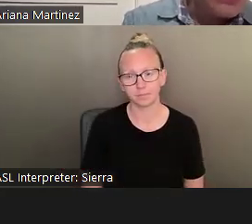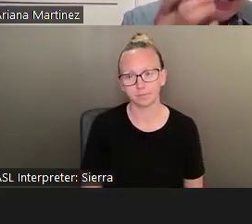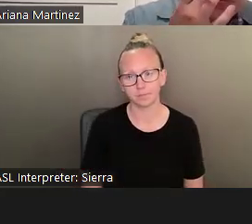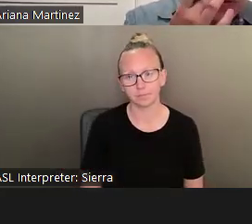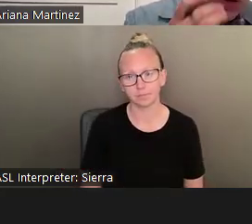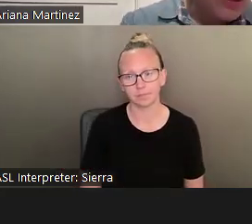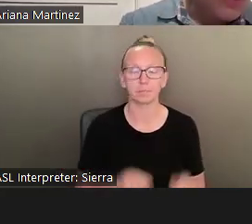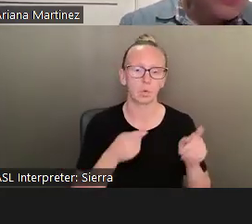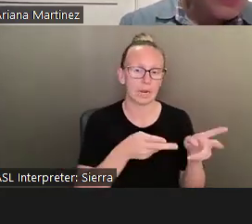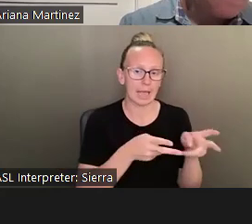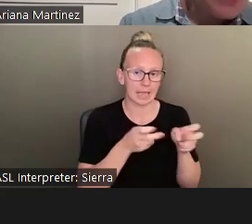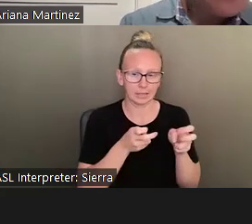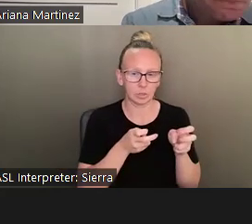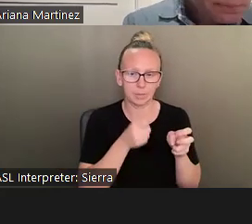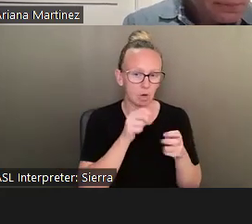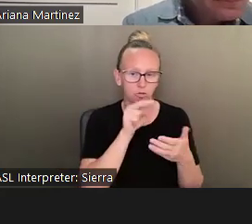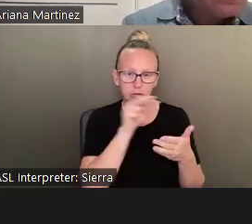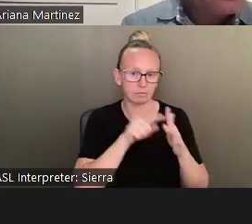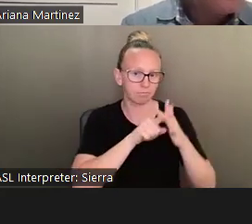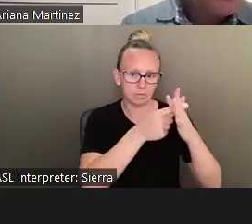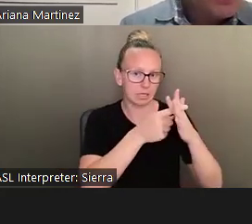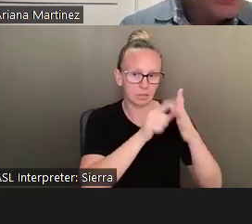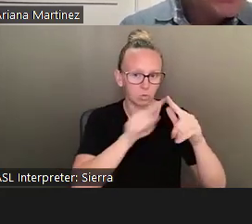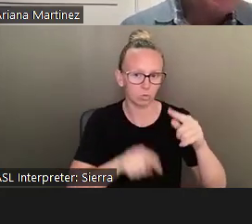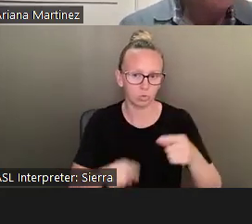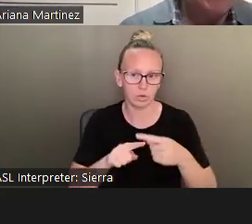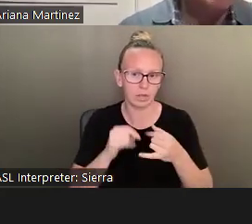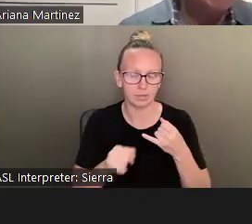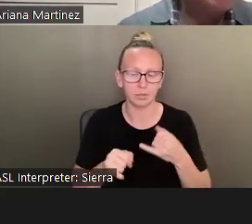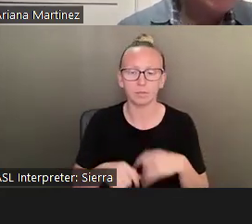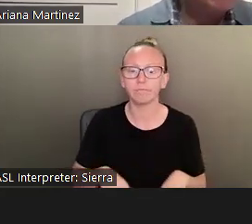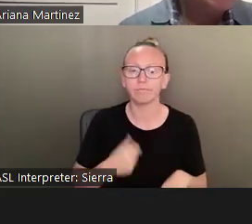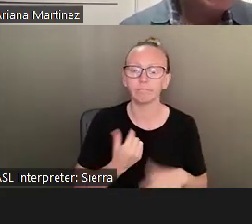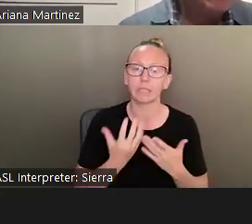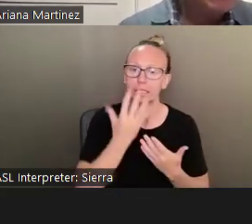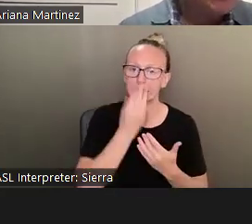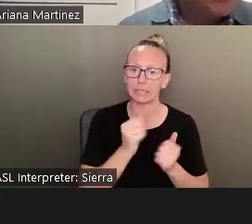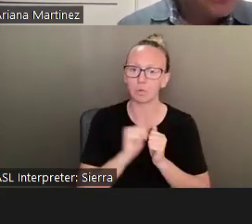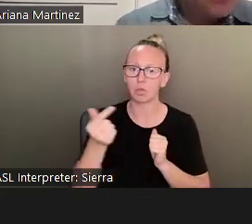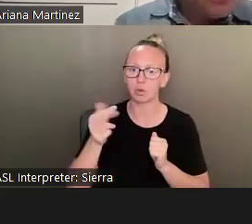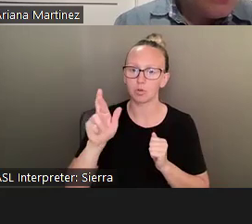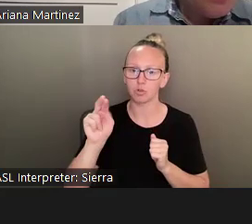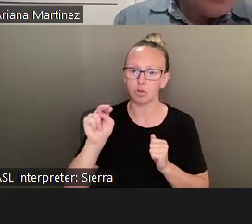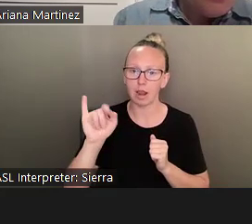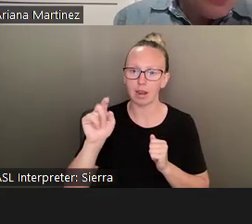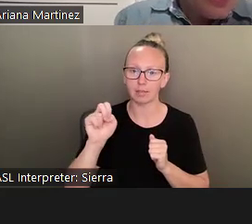So this is an excerpt. I'm not going to read the whole thing, but I sleep with granite on my belly because